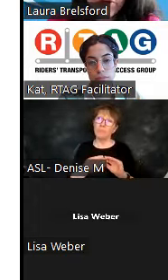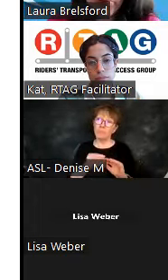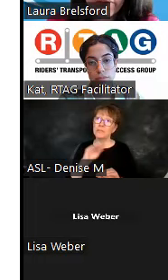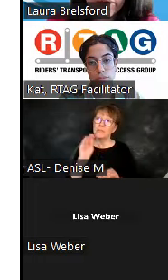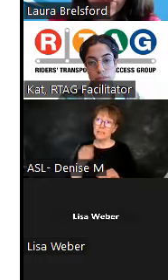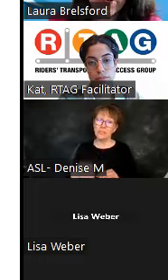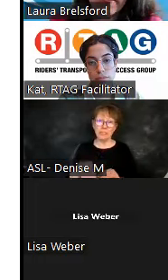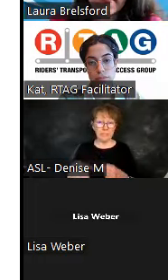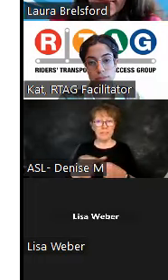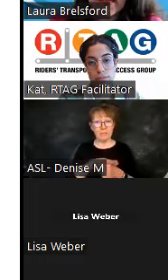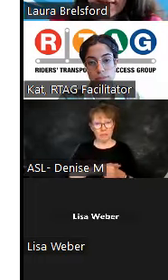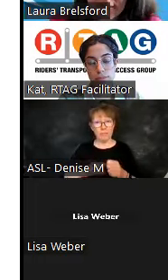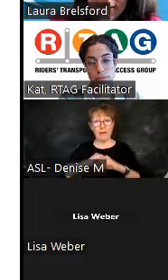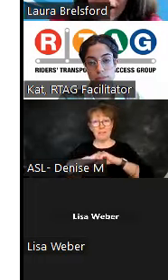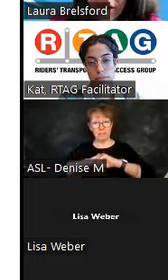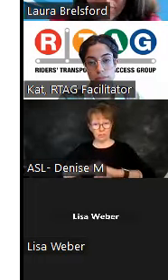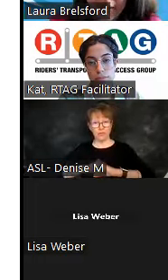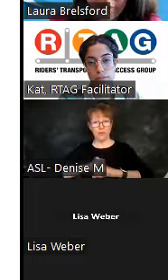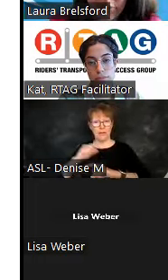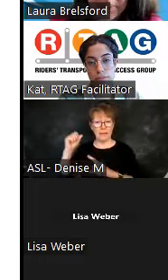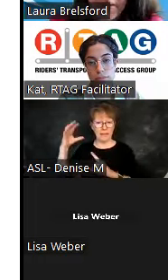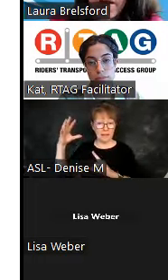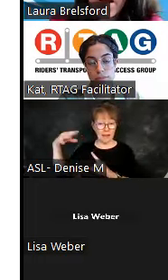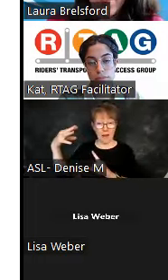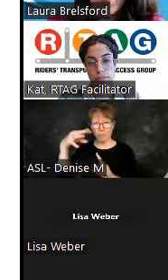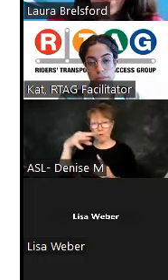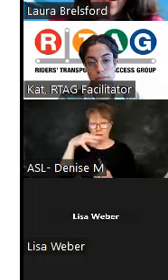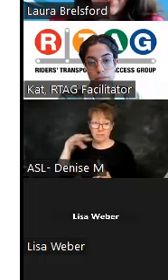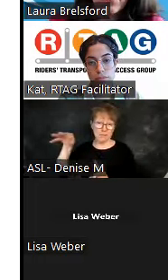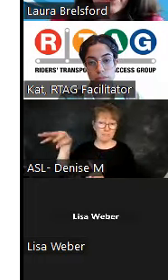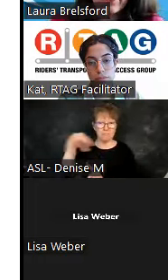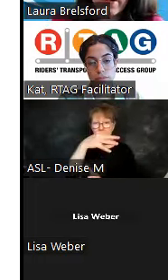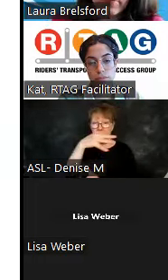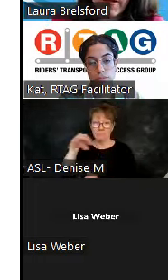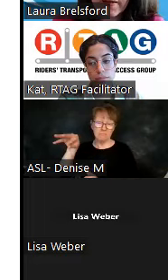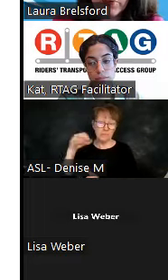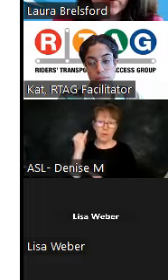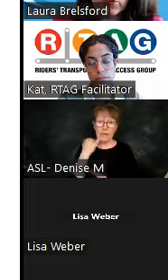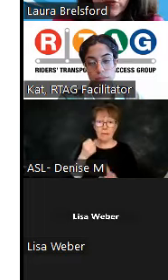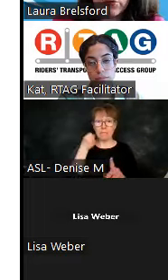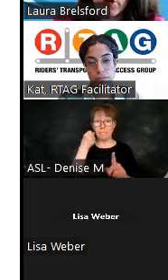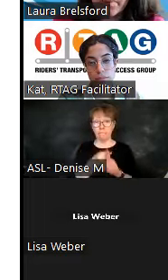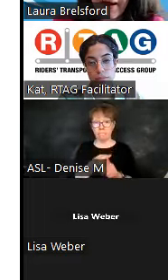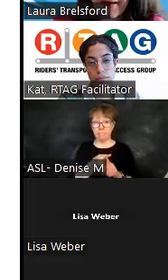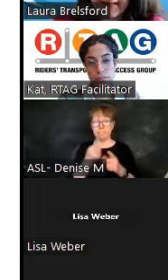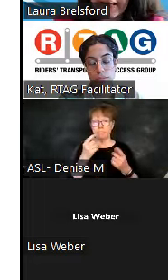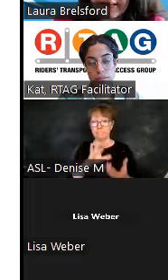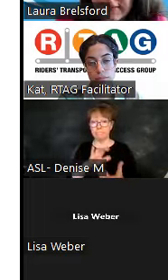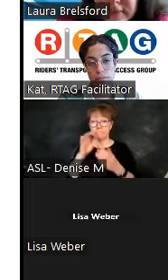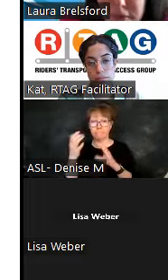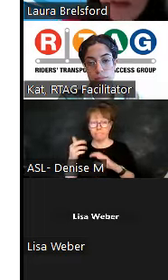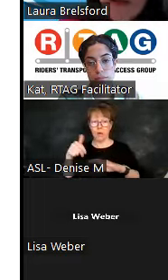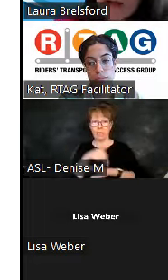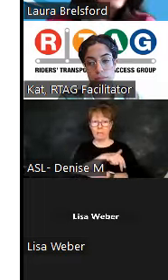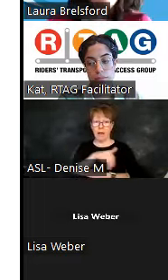if there is an incident on a platform, we are often able to go back